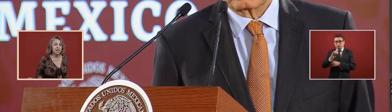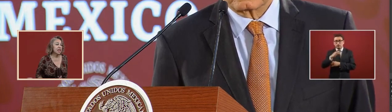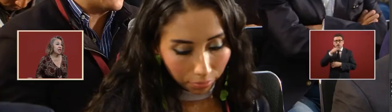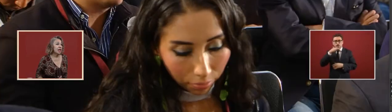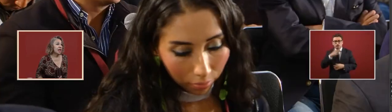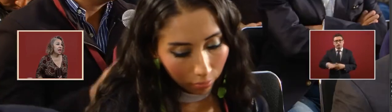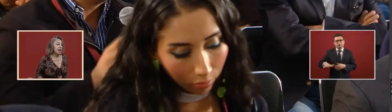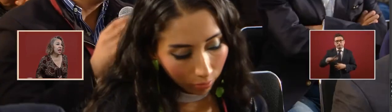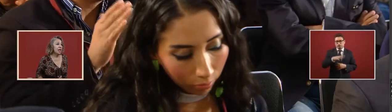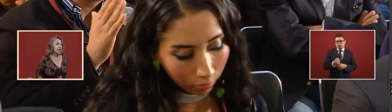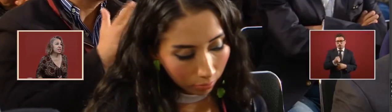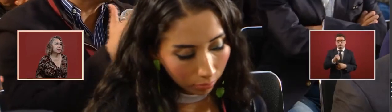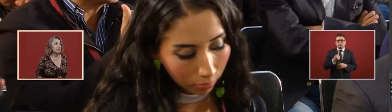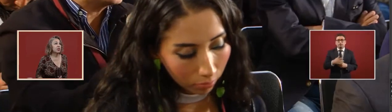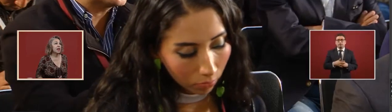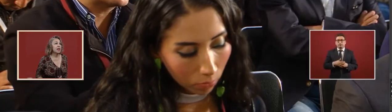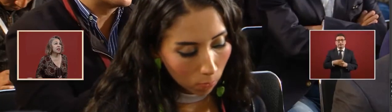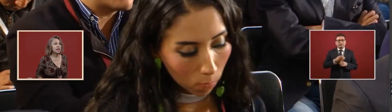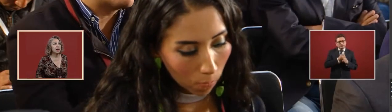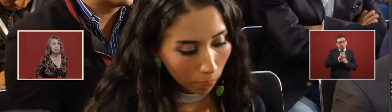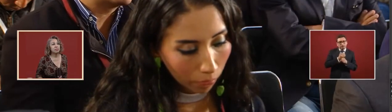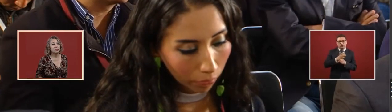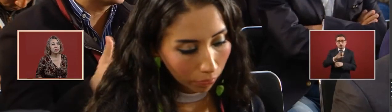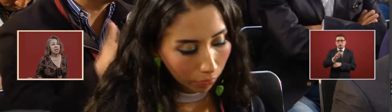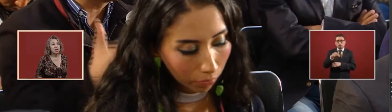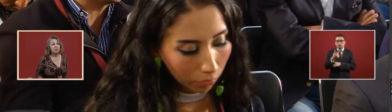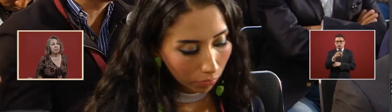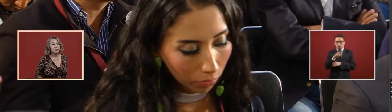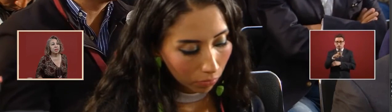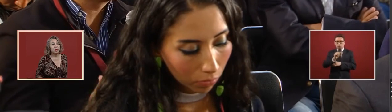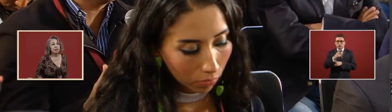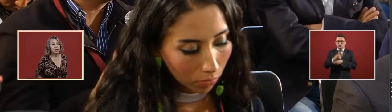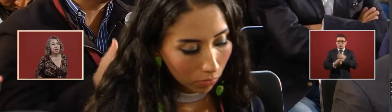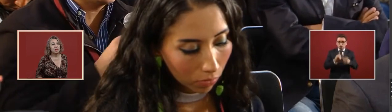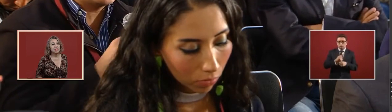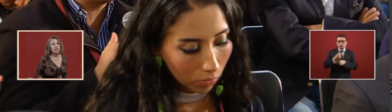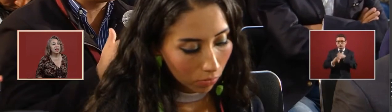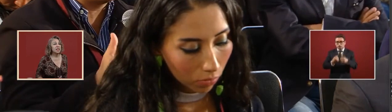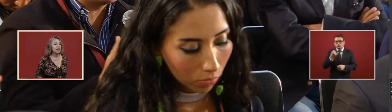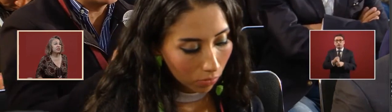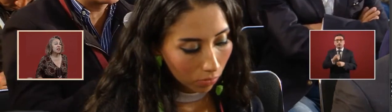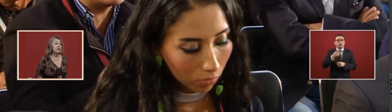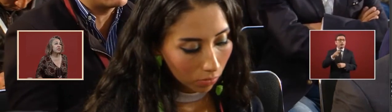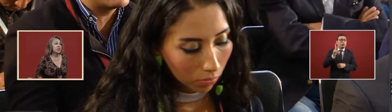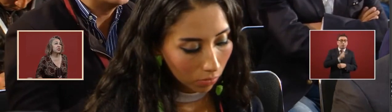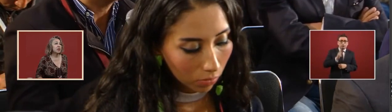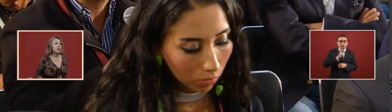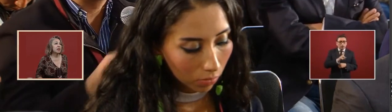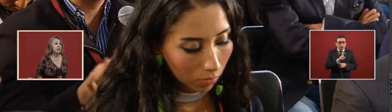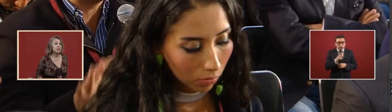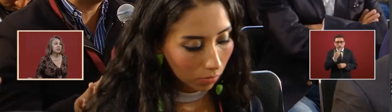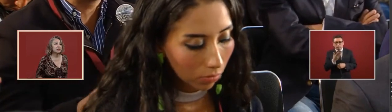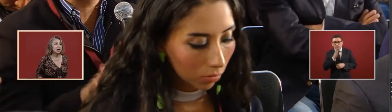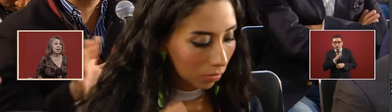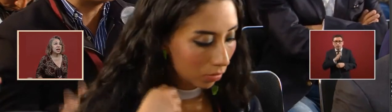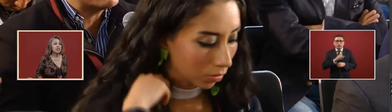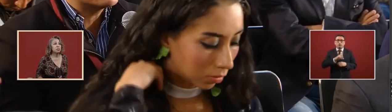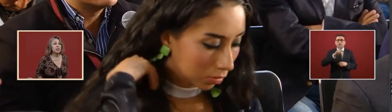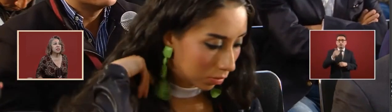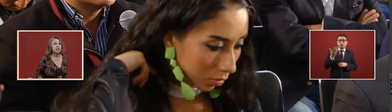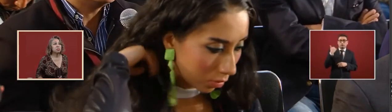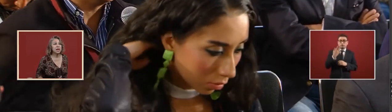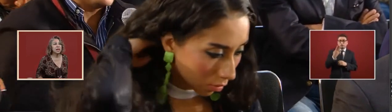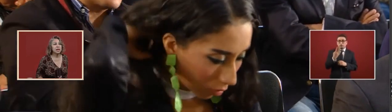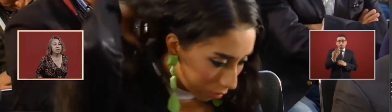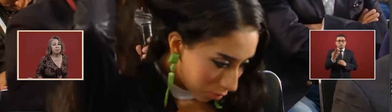arsenic. And los it's estudios created, que se hagan con agua, por ejemplo, cada 2 años, que sean the que studies para have done every 2 years has, se suspendieron hace 9, has